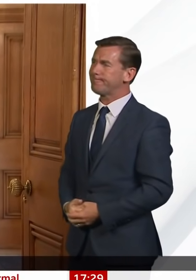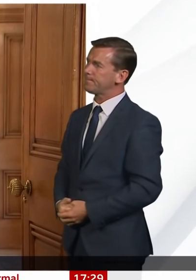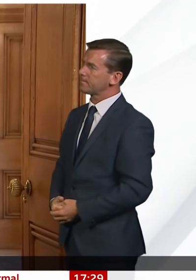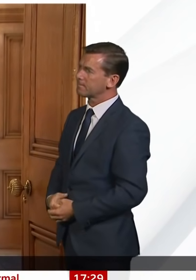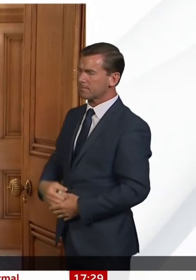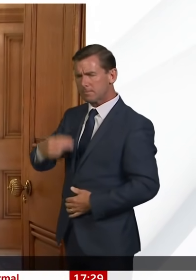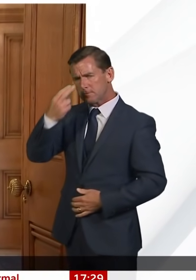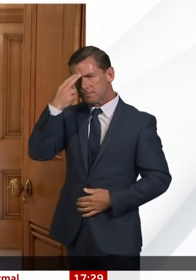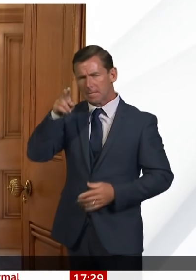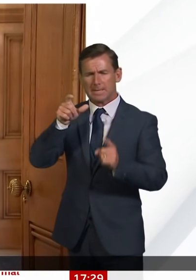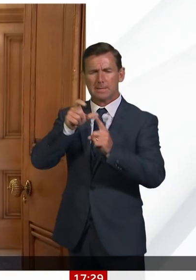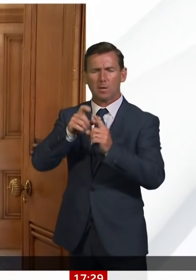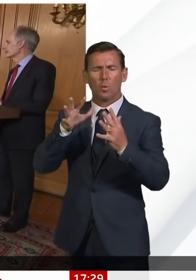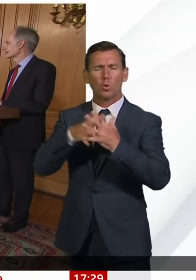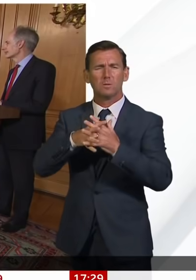Daniel Wootton, Talk Radio.